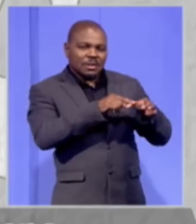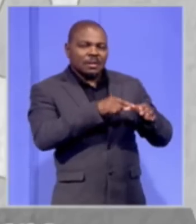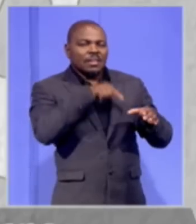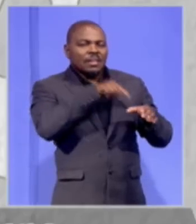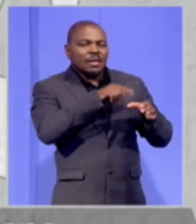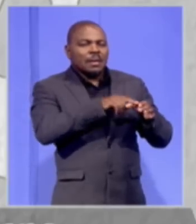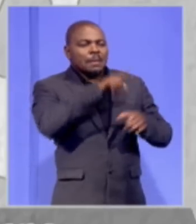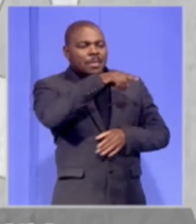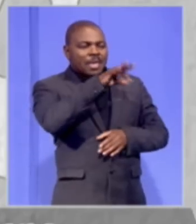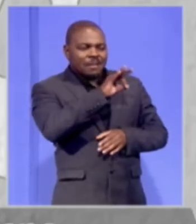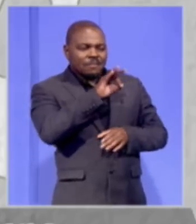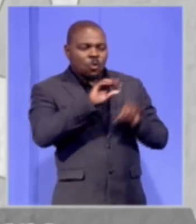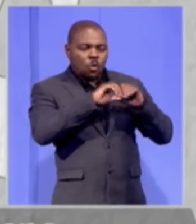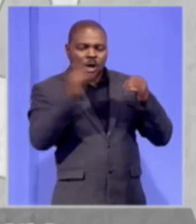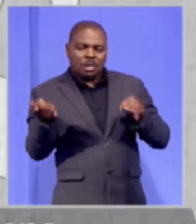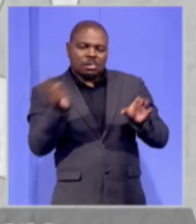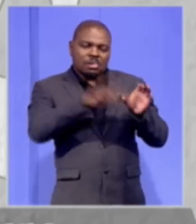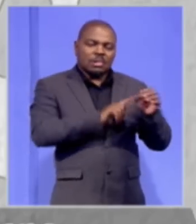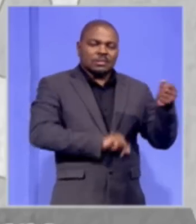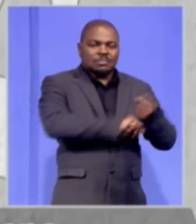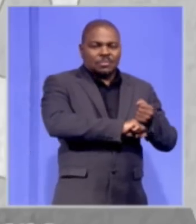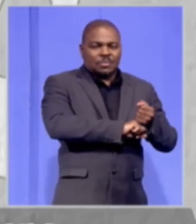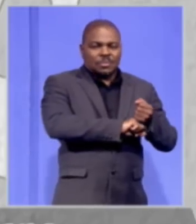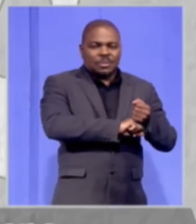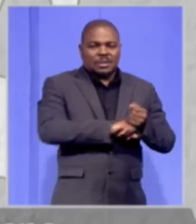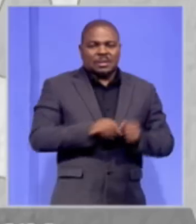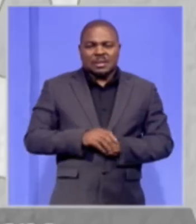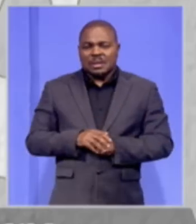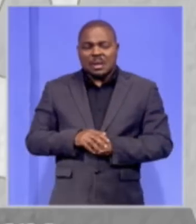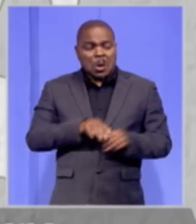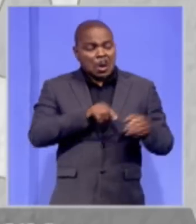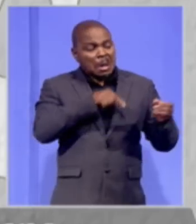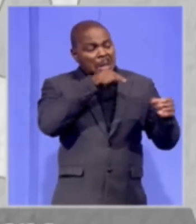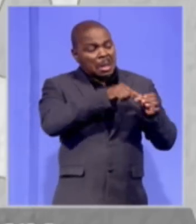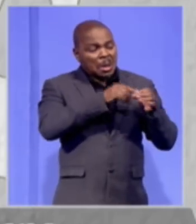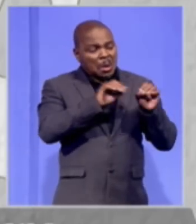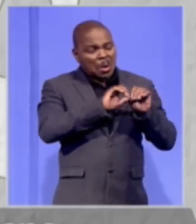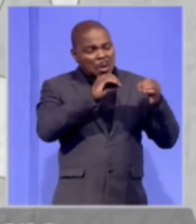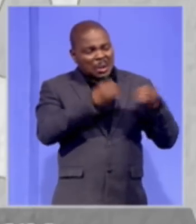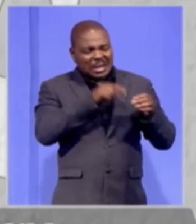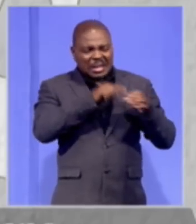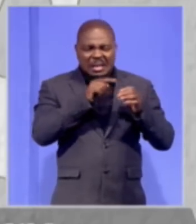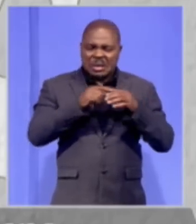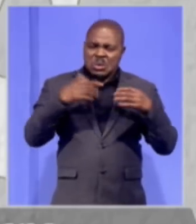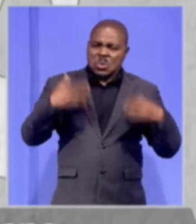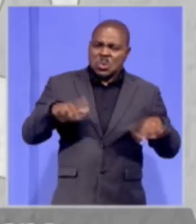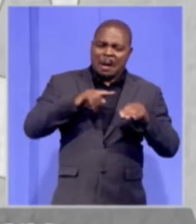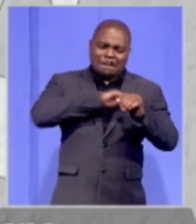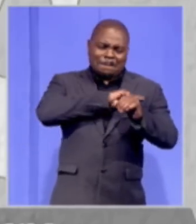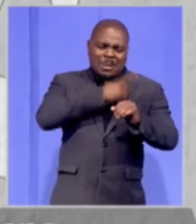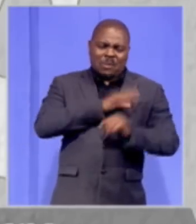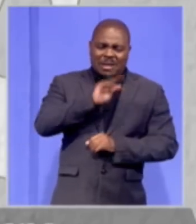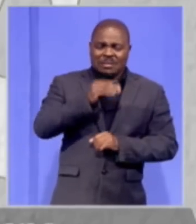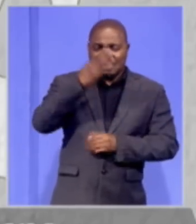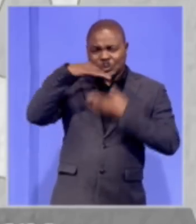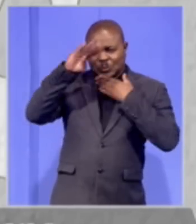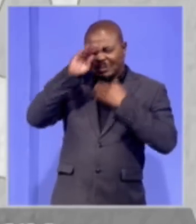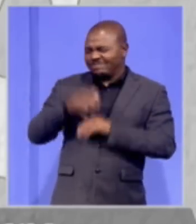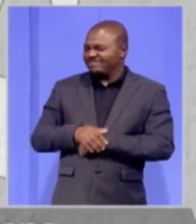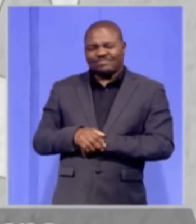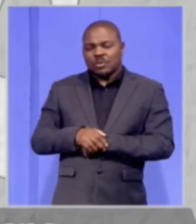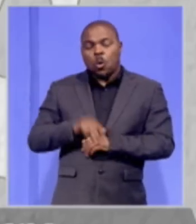Front ha se mogha o bonahalang o na le tshusumetso e kalokalo ka hare ho naha dikgethong tsena ntle le ha